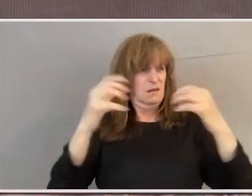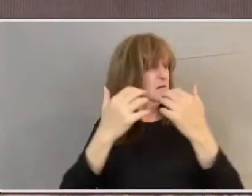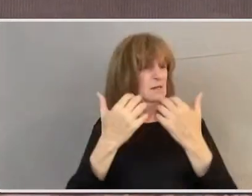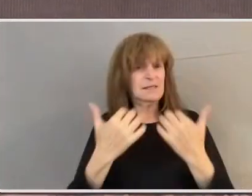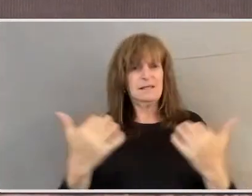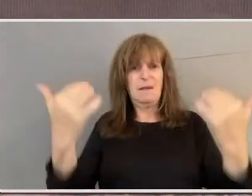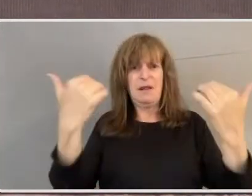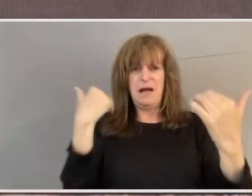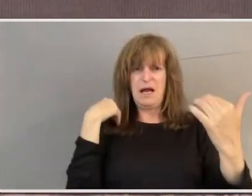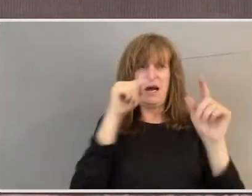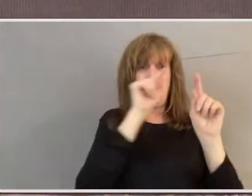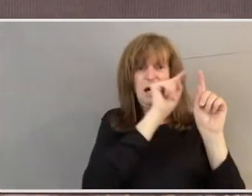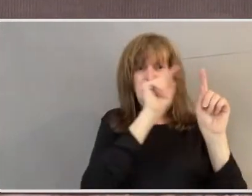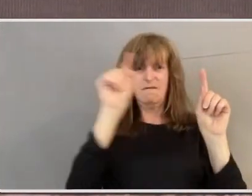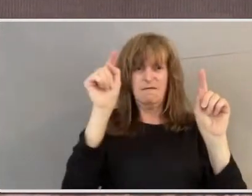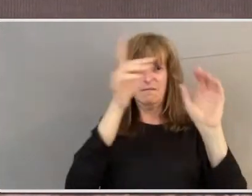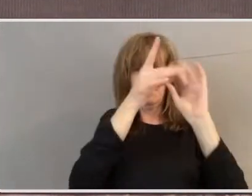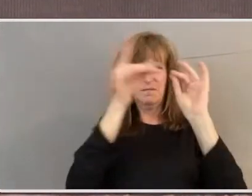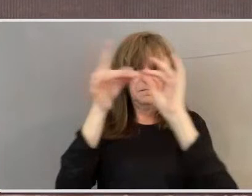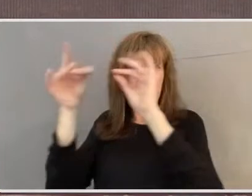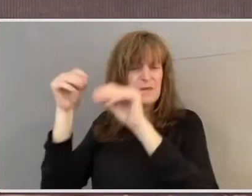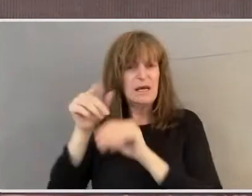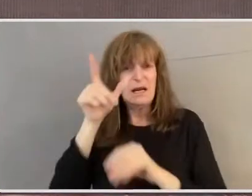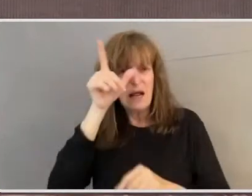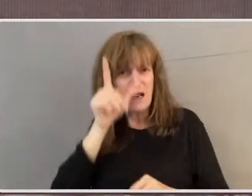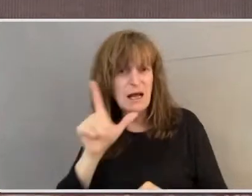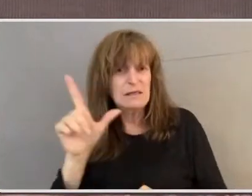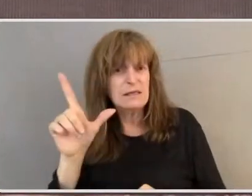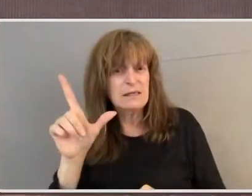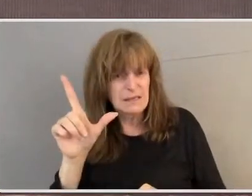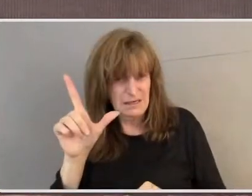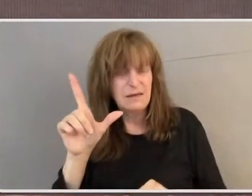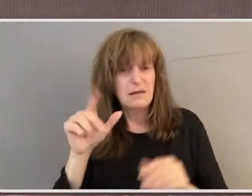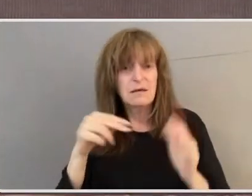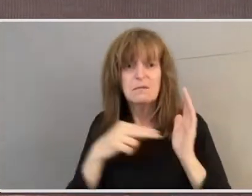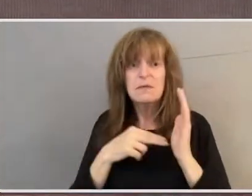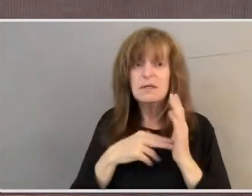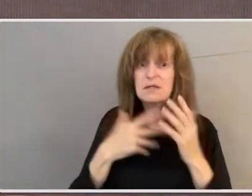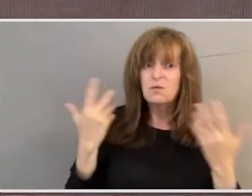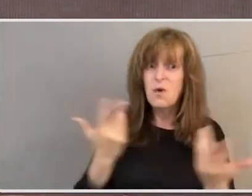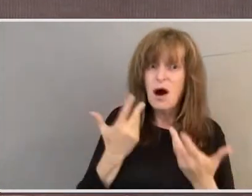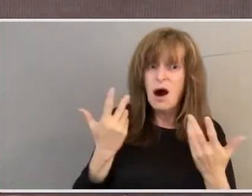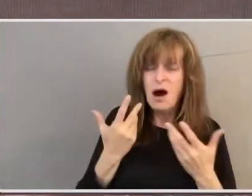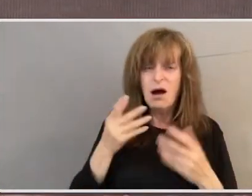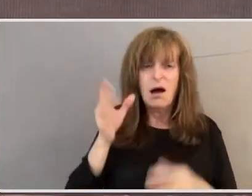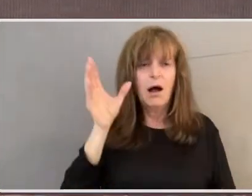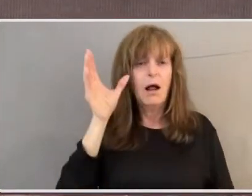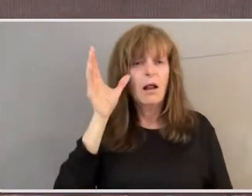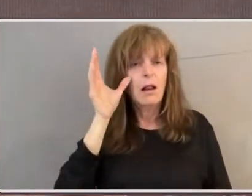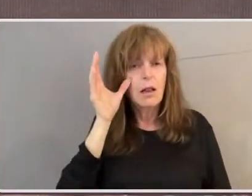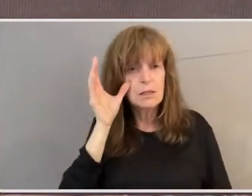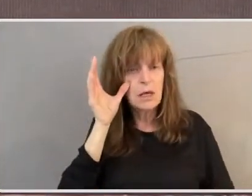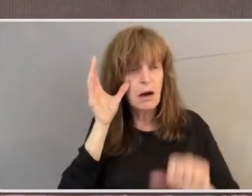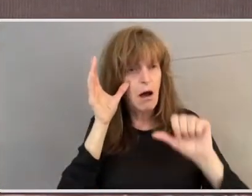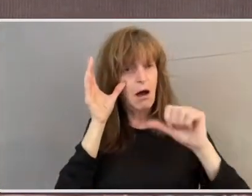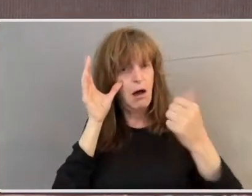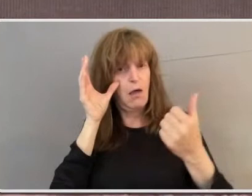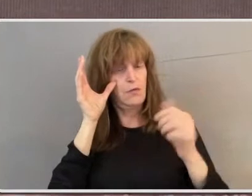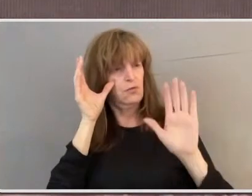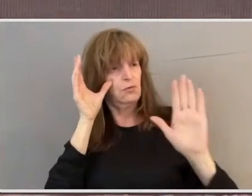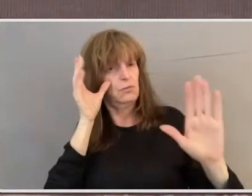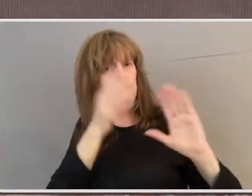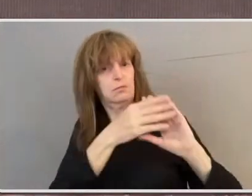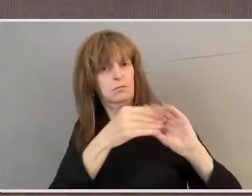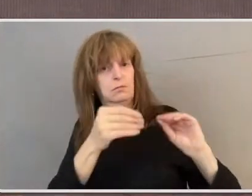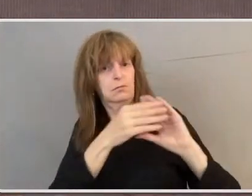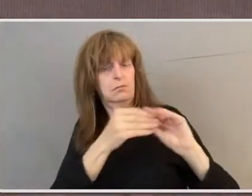Partem, hear the other side. And you may as well be inspired by Her Majesty the